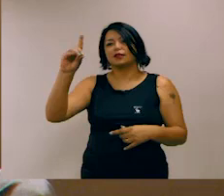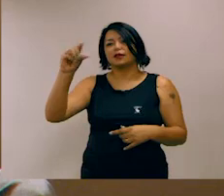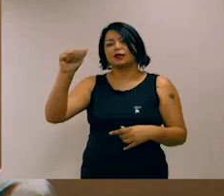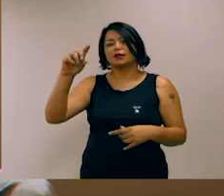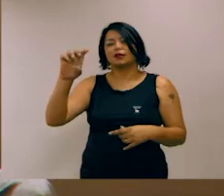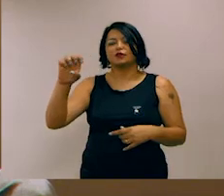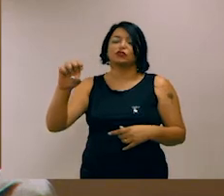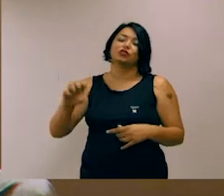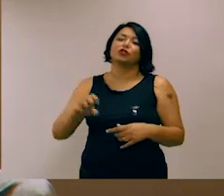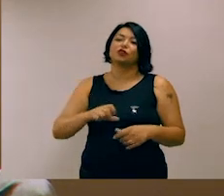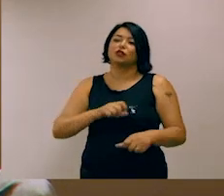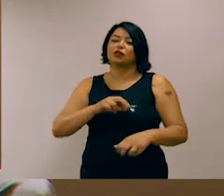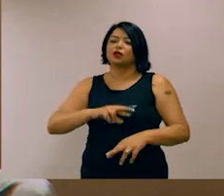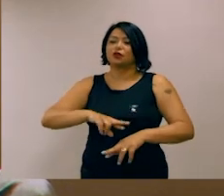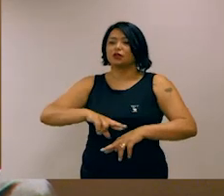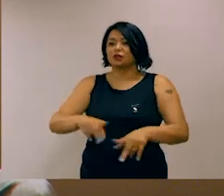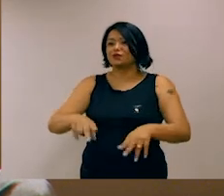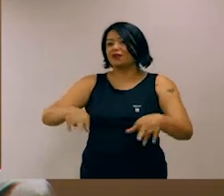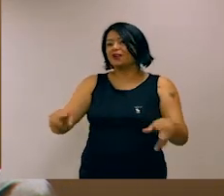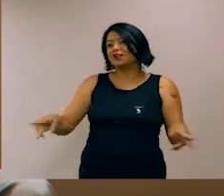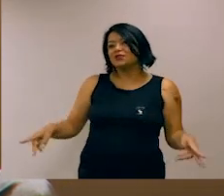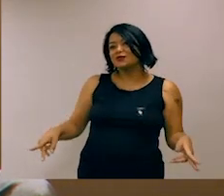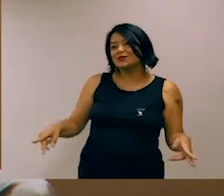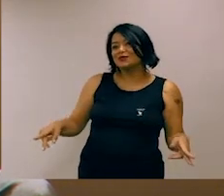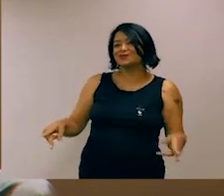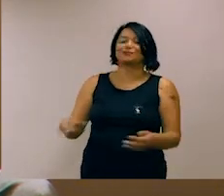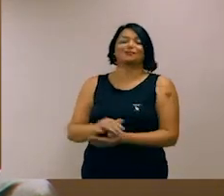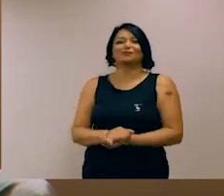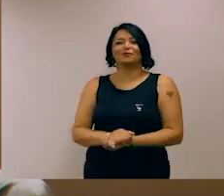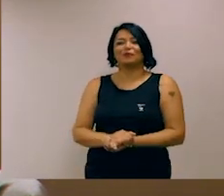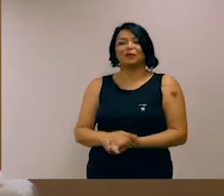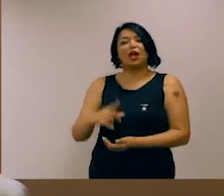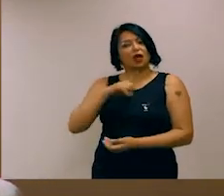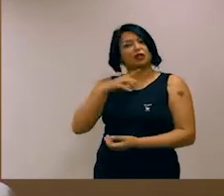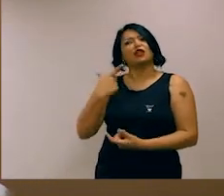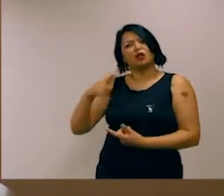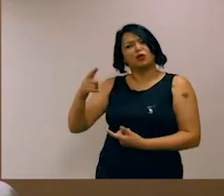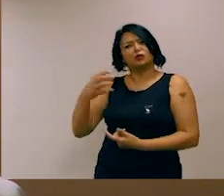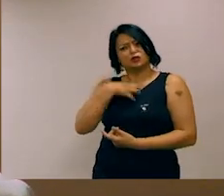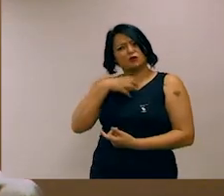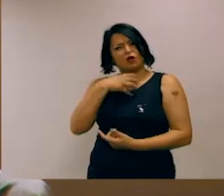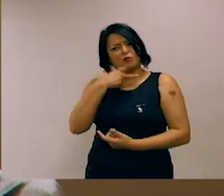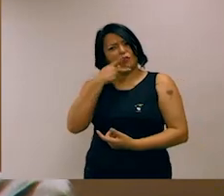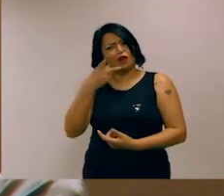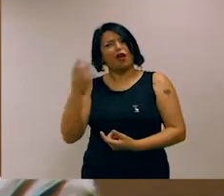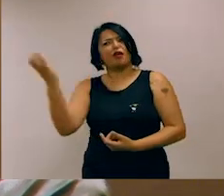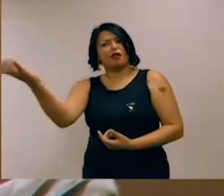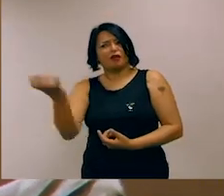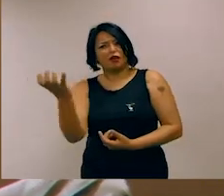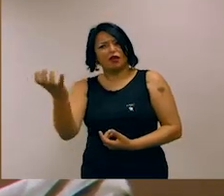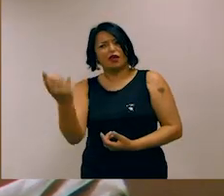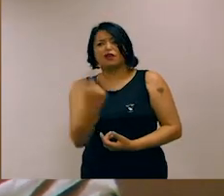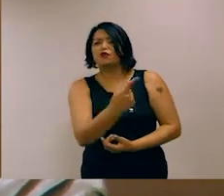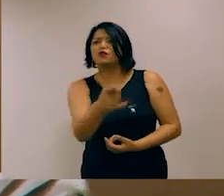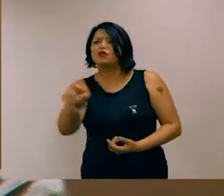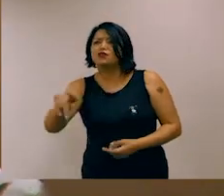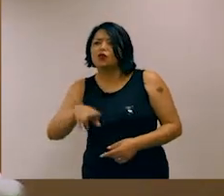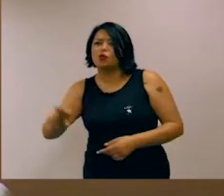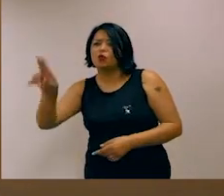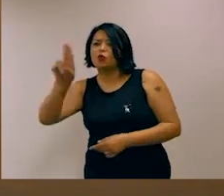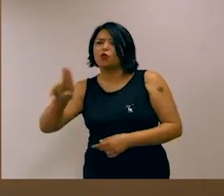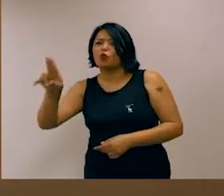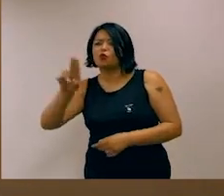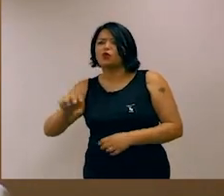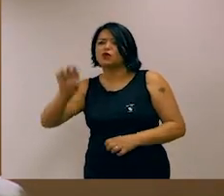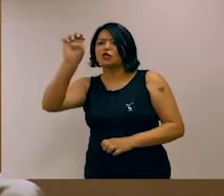So there are other ways, and the other ways just require you to use much more advanced statistics, because running experiment is